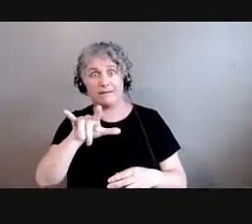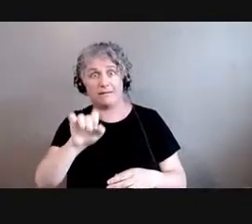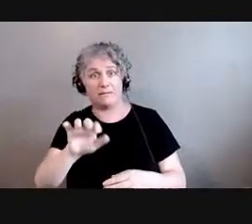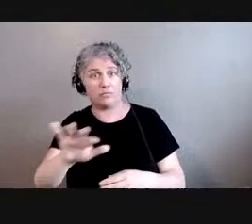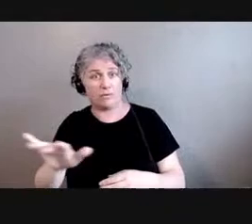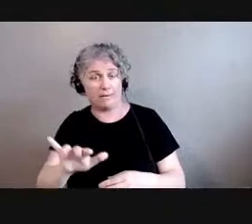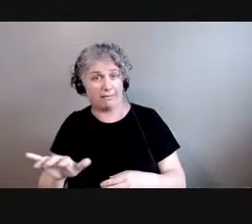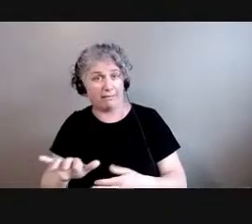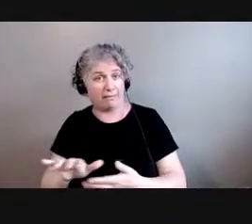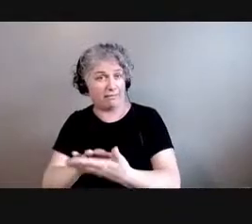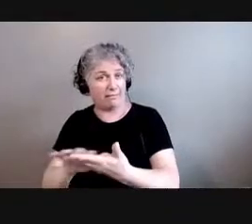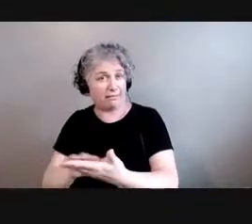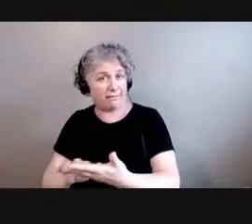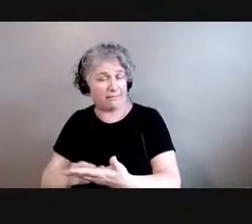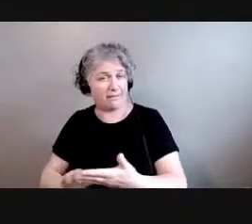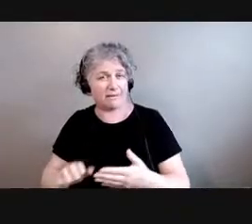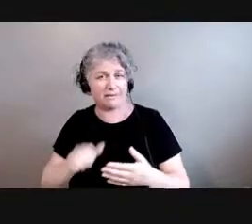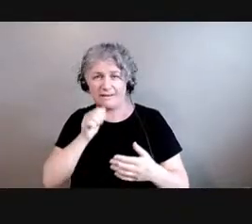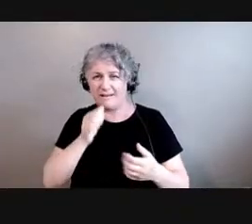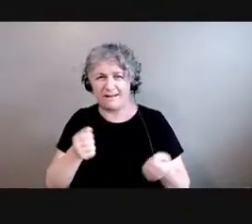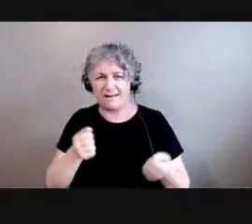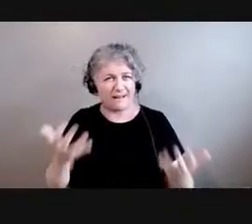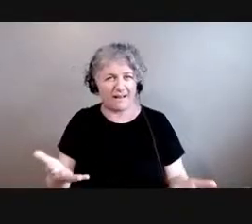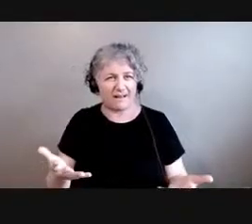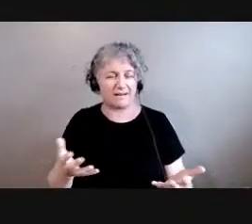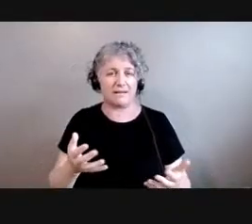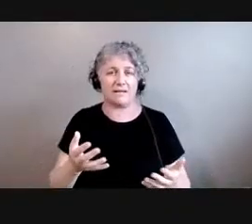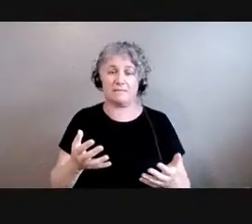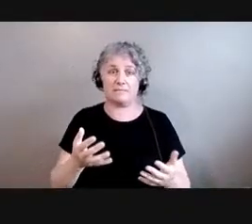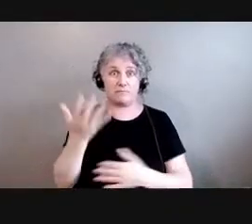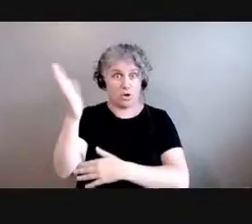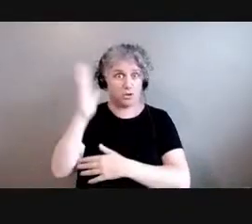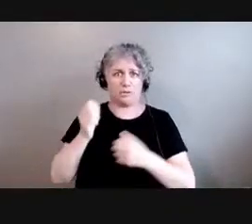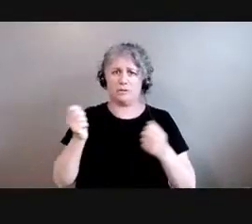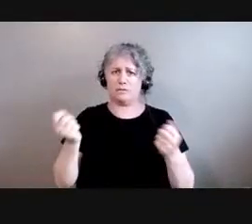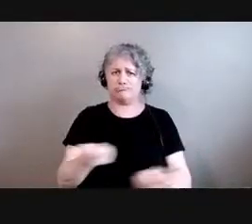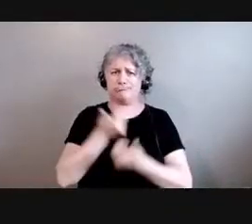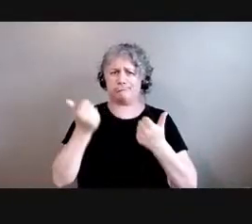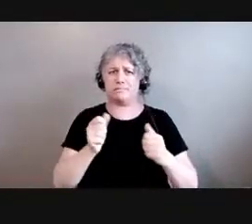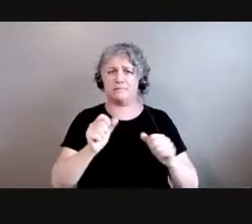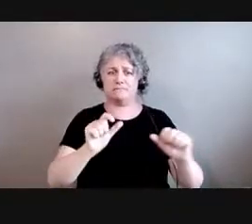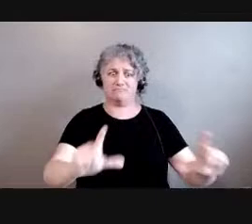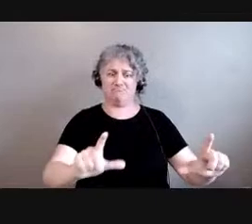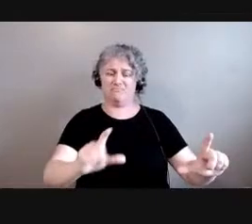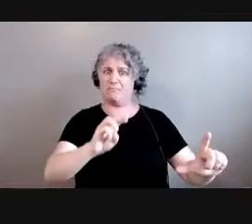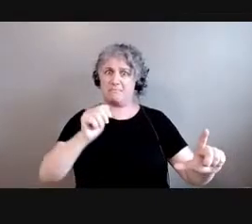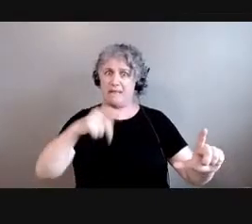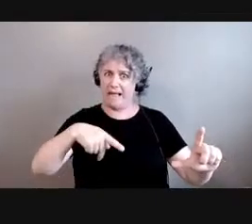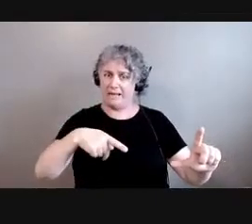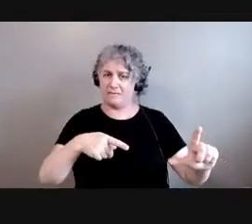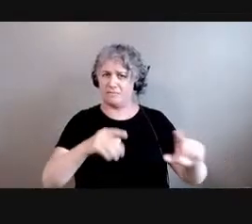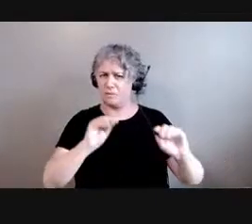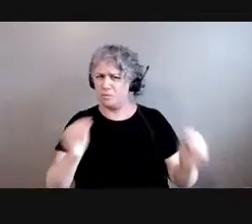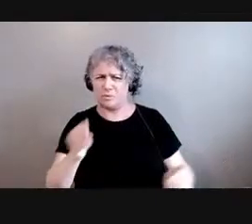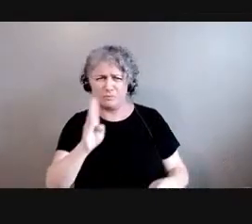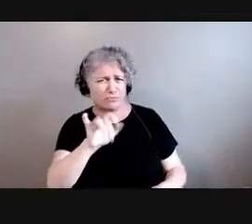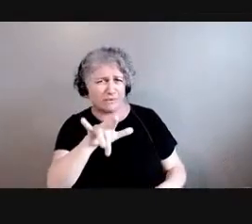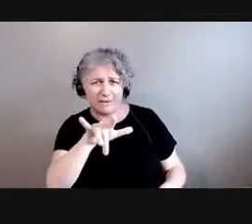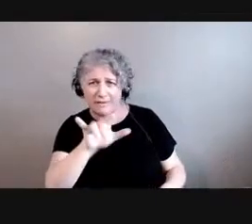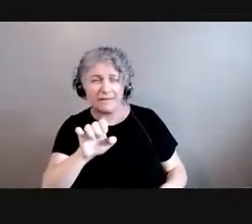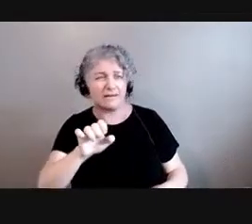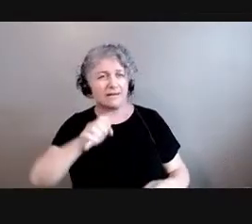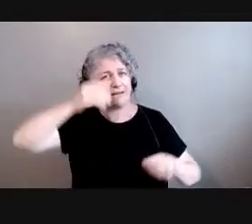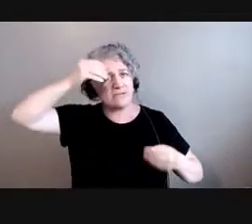of printed information for people, and maps, and just information about like